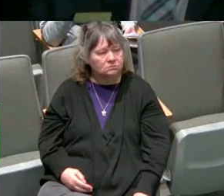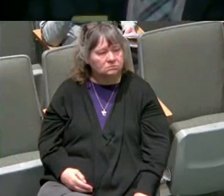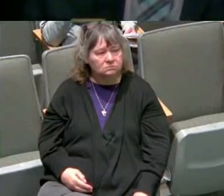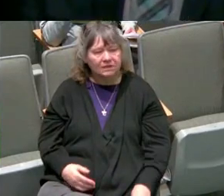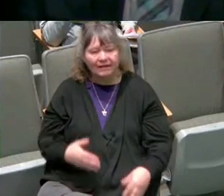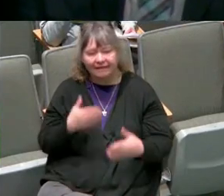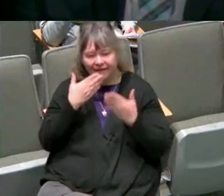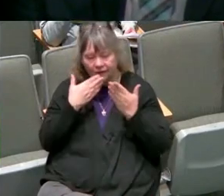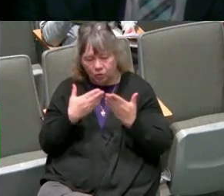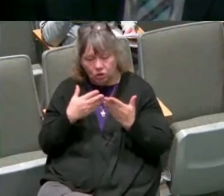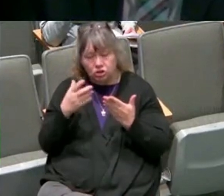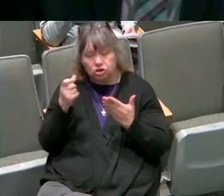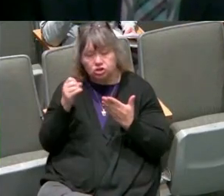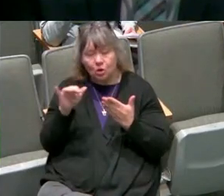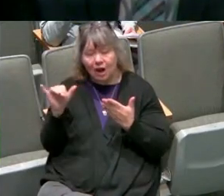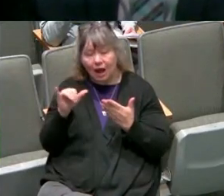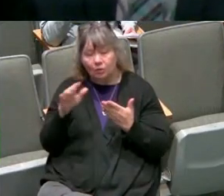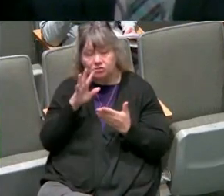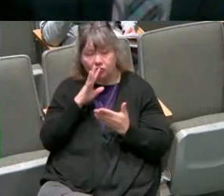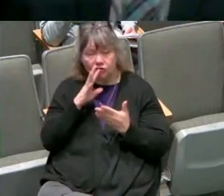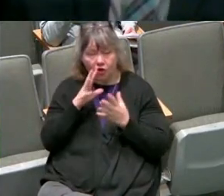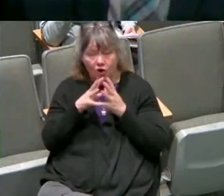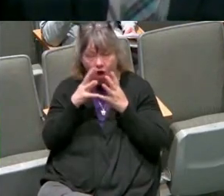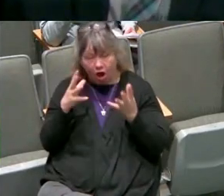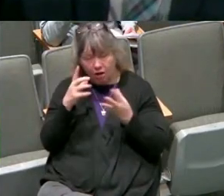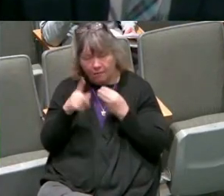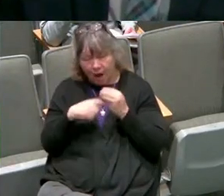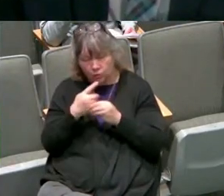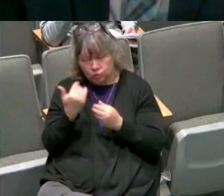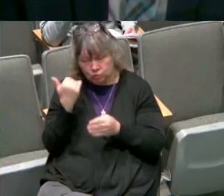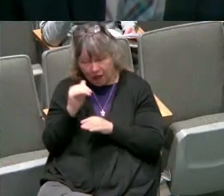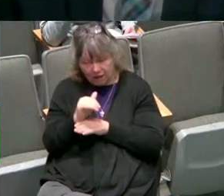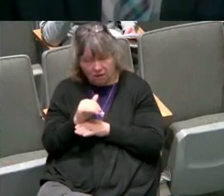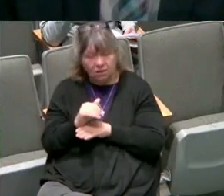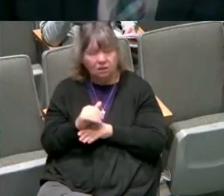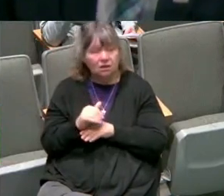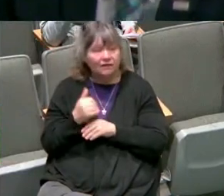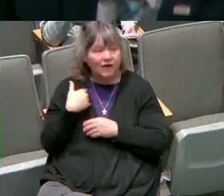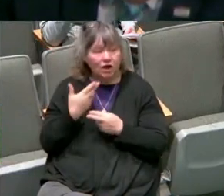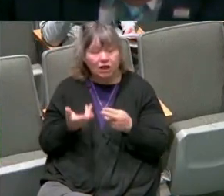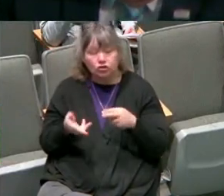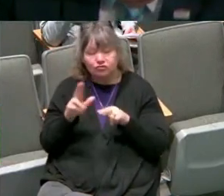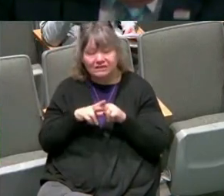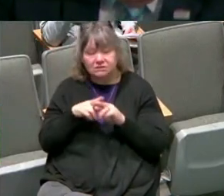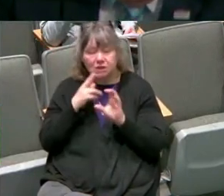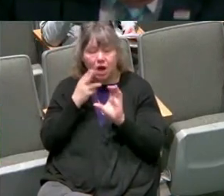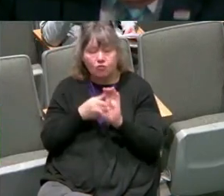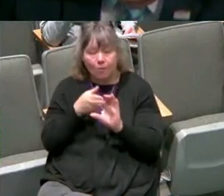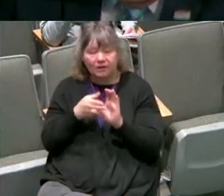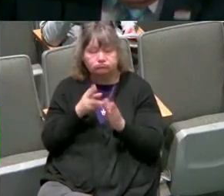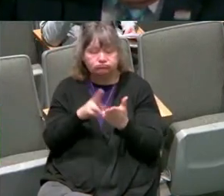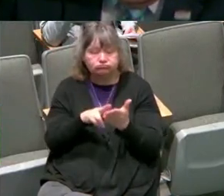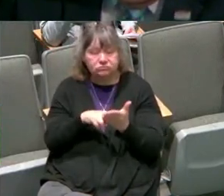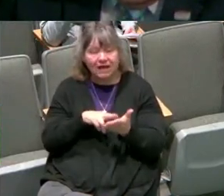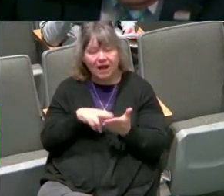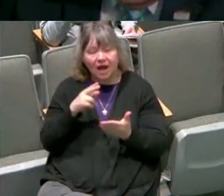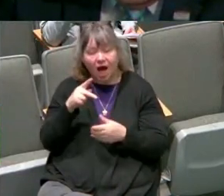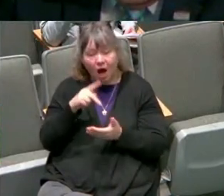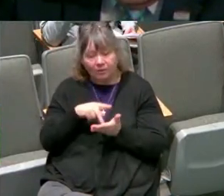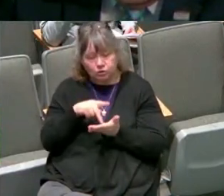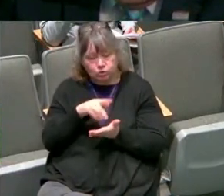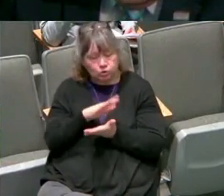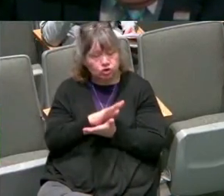thank you so as we've talked a lot about tonight uh there is increased enrollment in the Hopkinton Public Schools currently